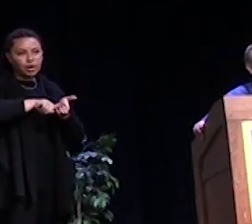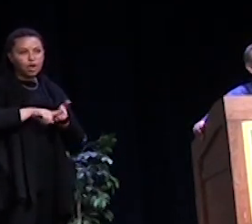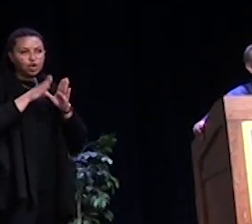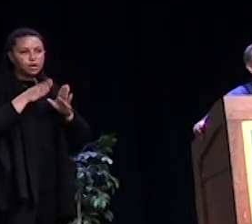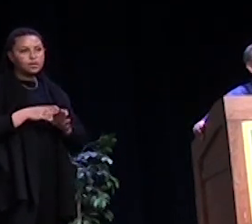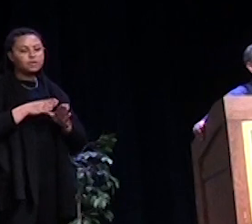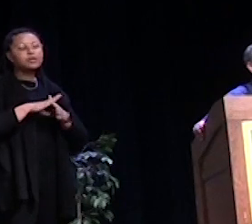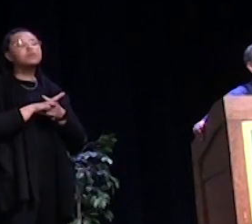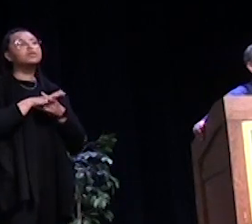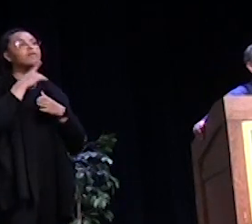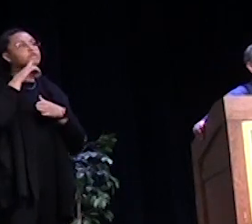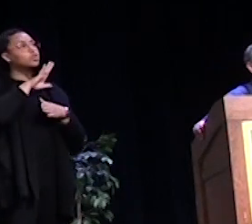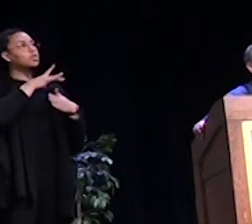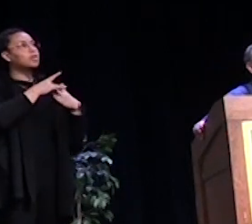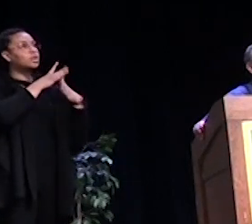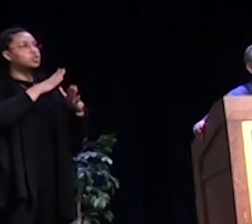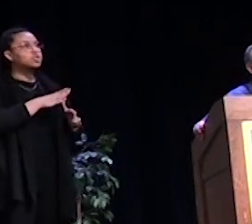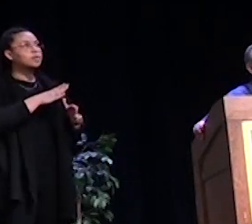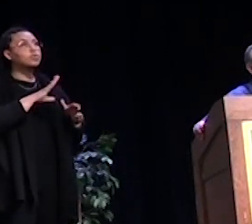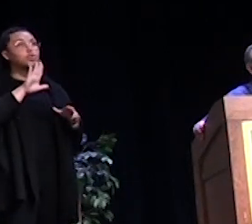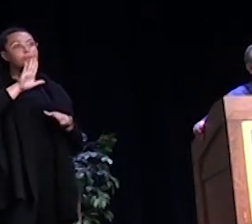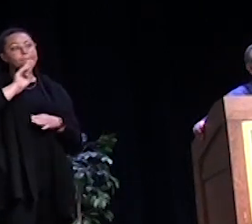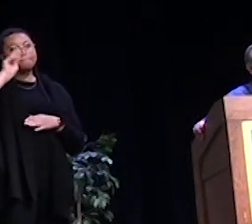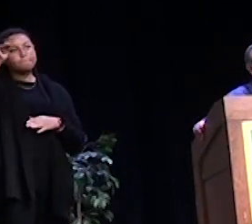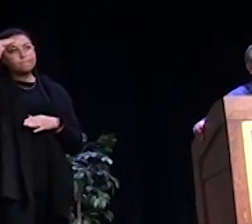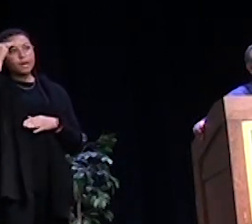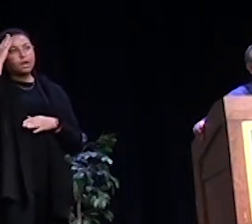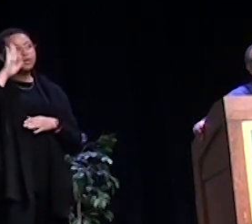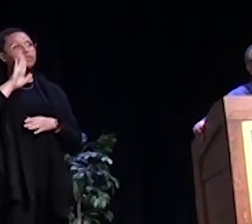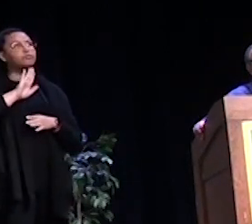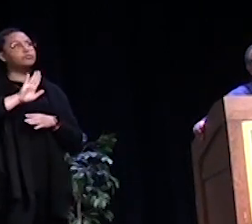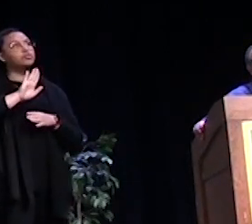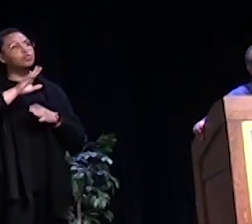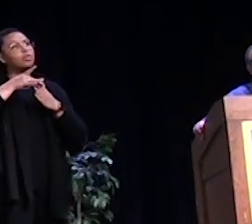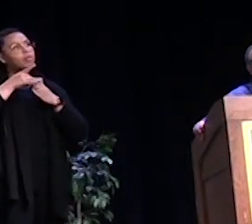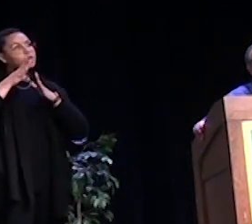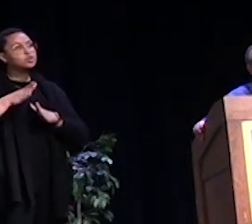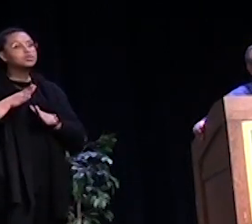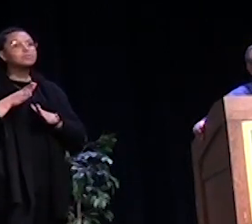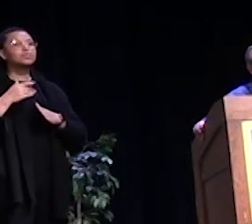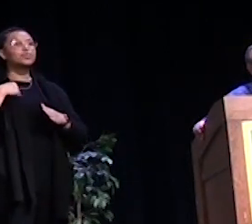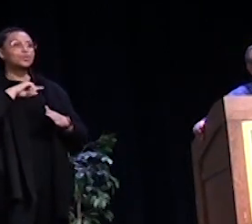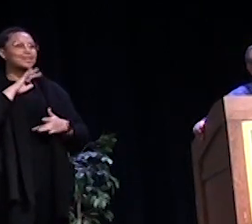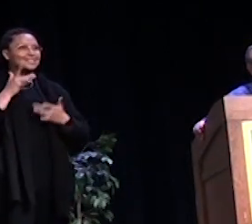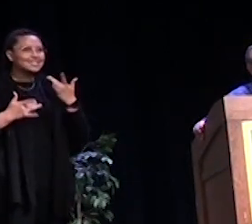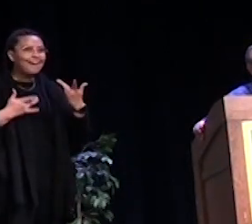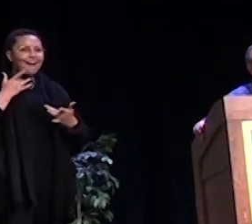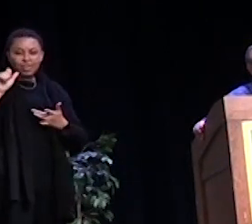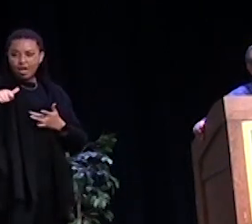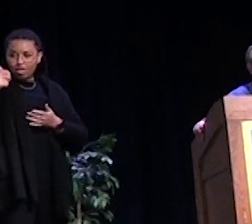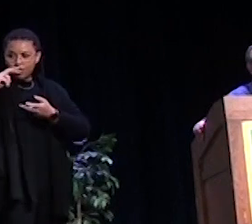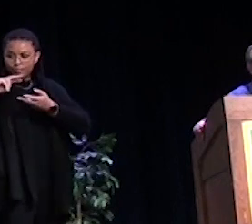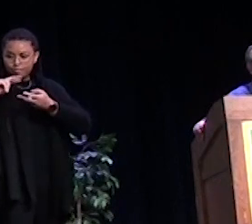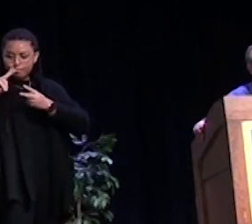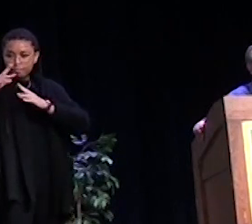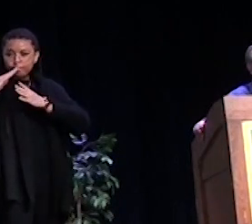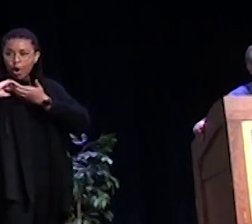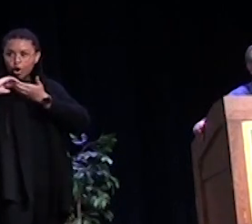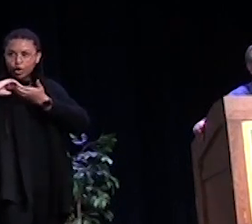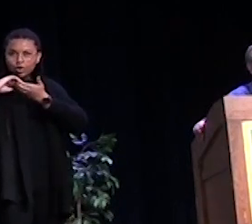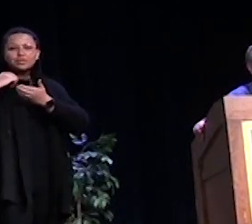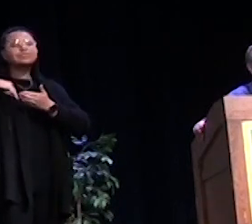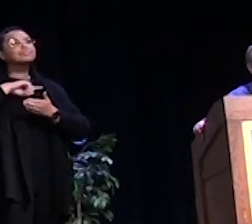your leadership. Thank you, Pedro, for your leadership. We're excited to be working with the other partners on